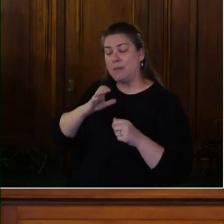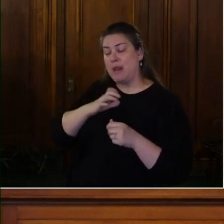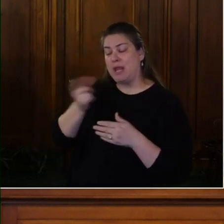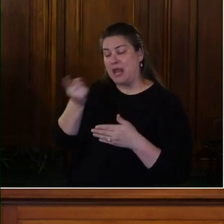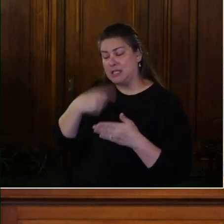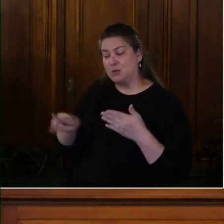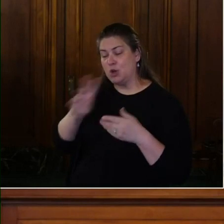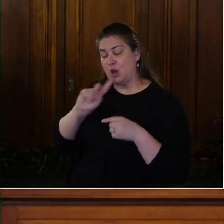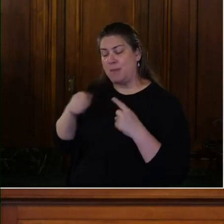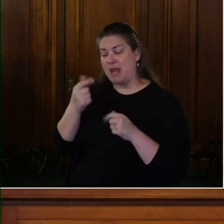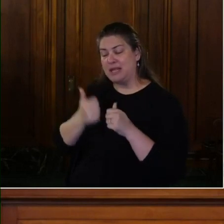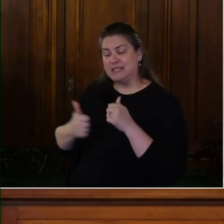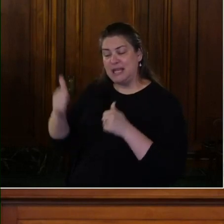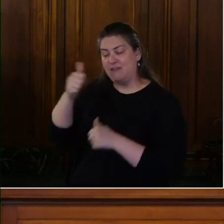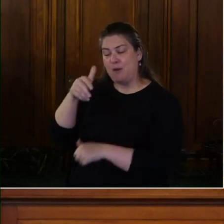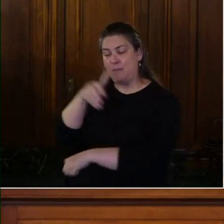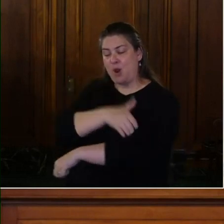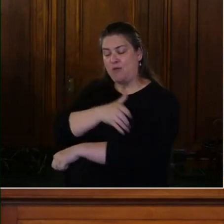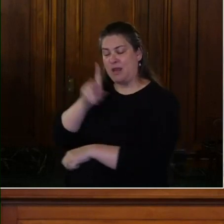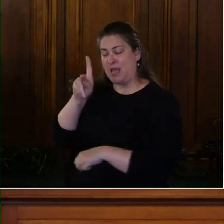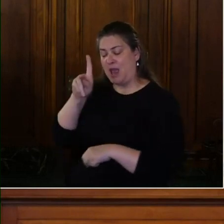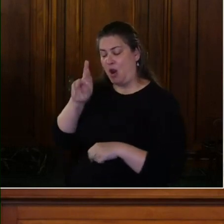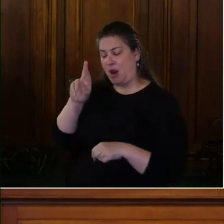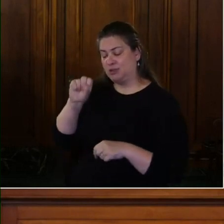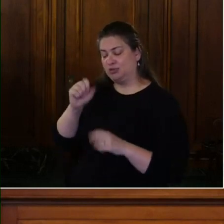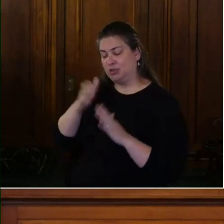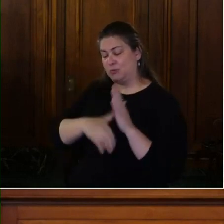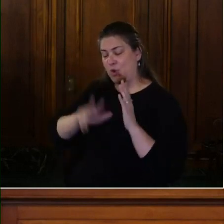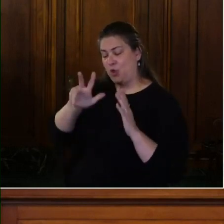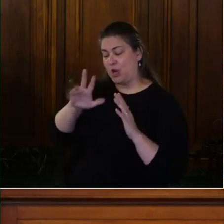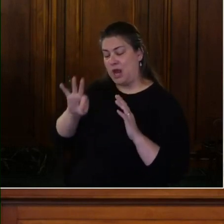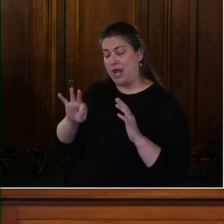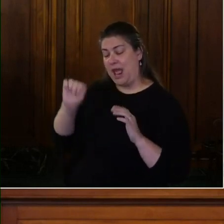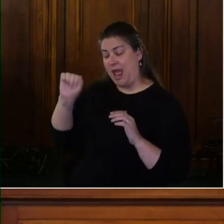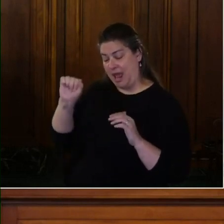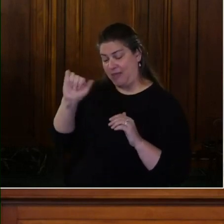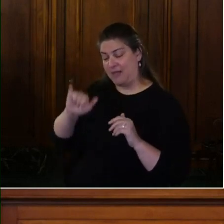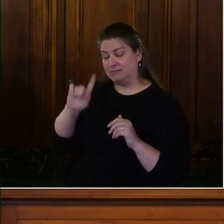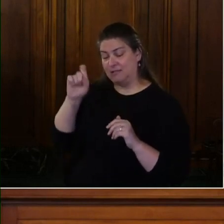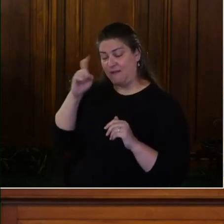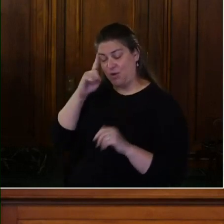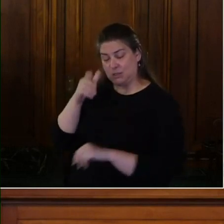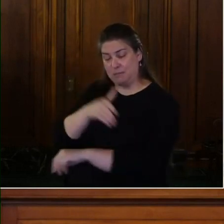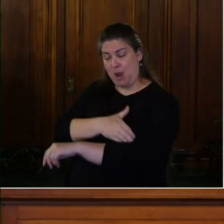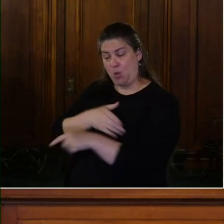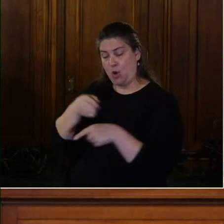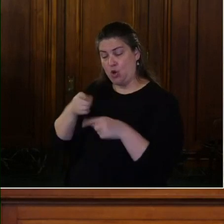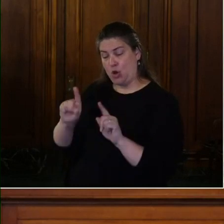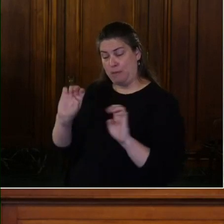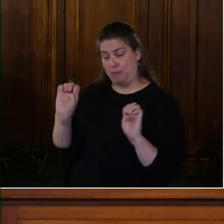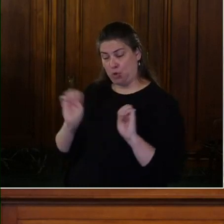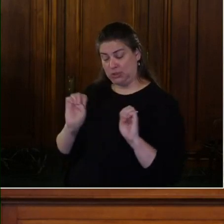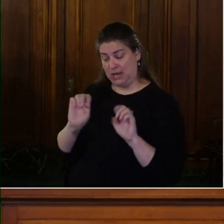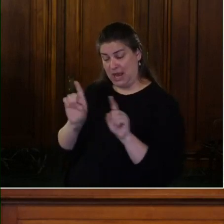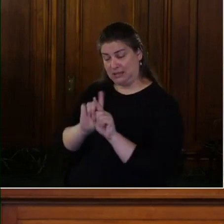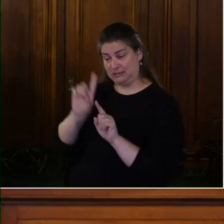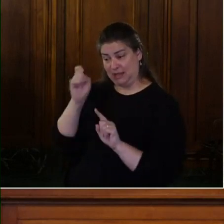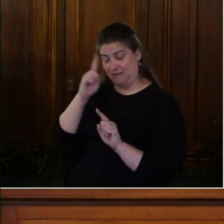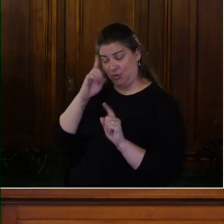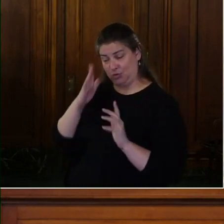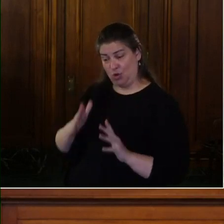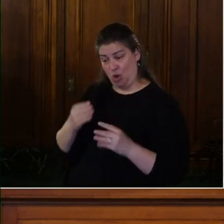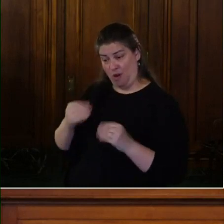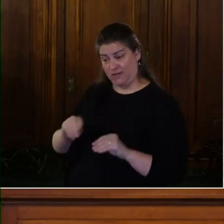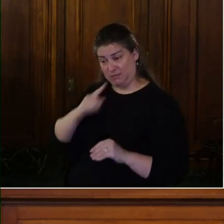topic of executive powers under KRS Chapter 39A. Those are the governor's powers during an emergency. Has the governor's office also